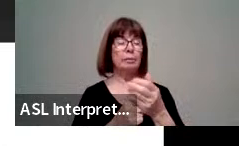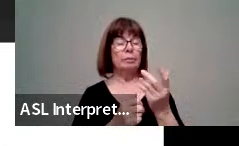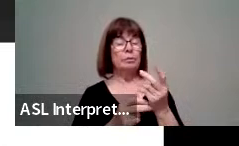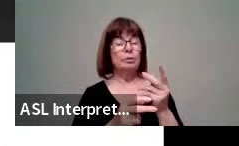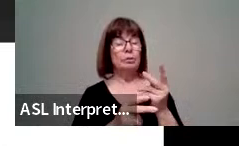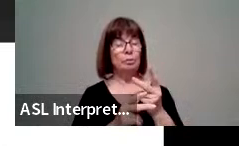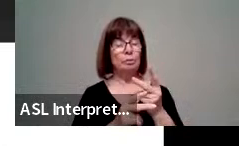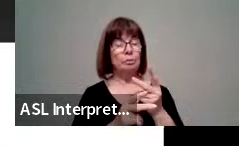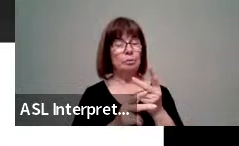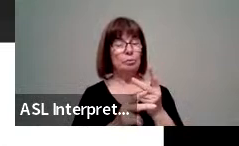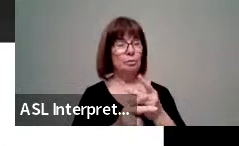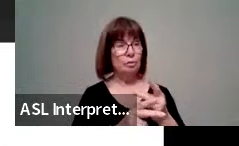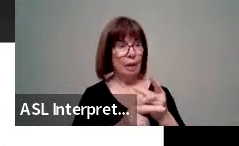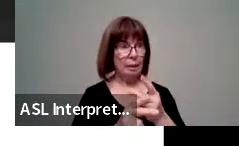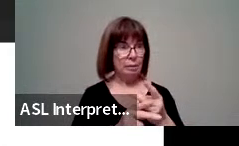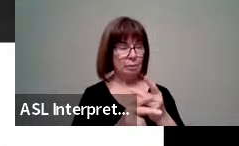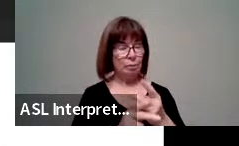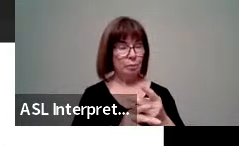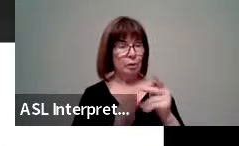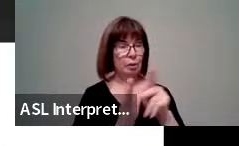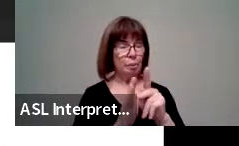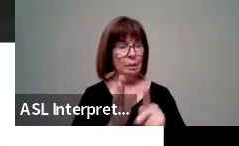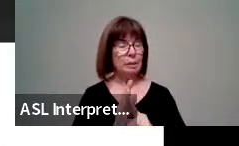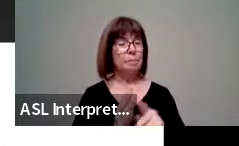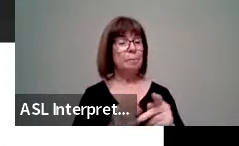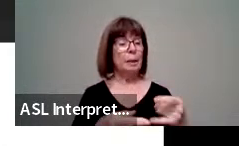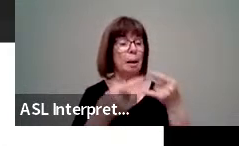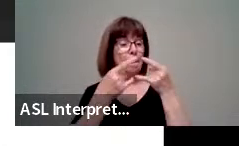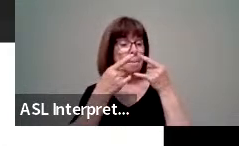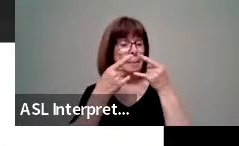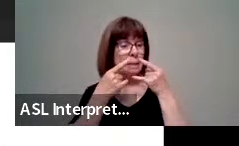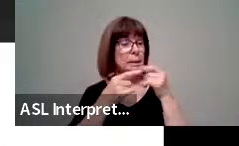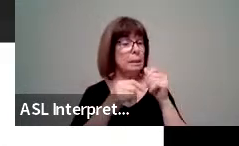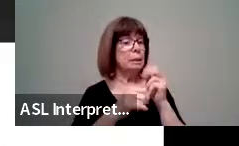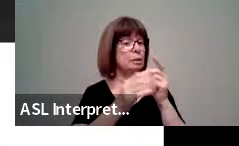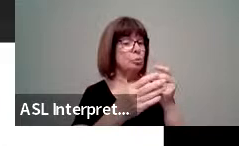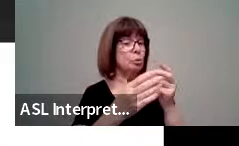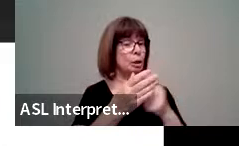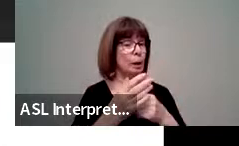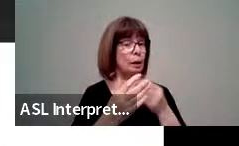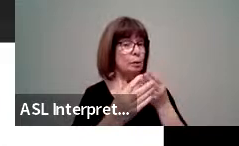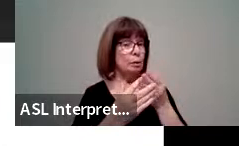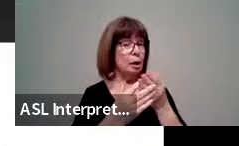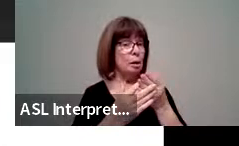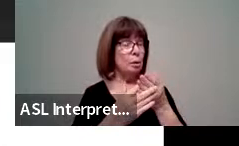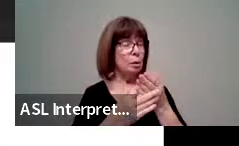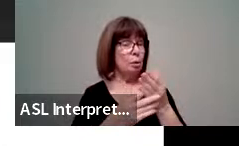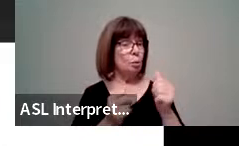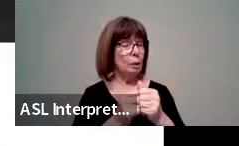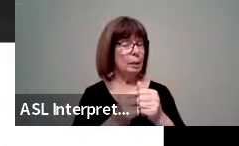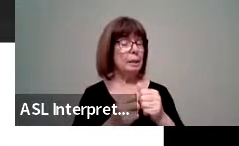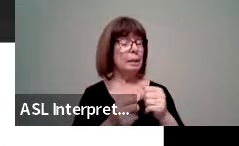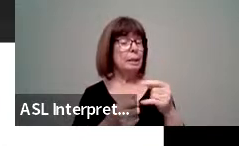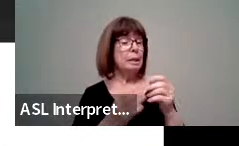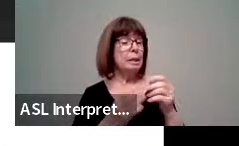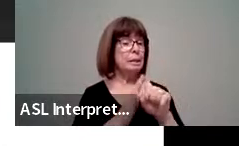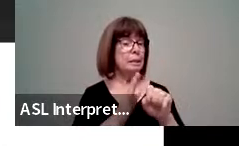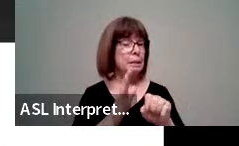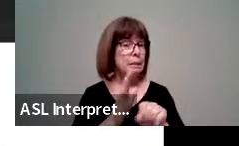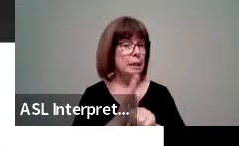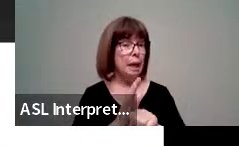Masking is required in under state policy at medium or high community